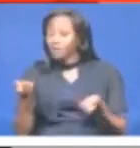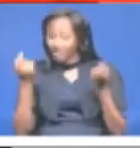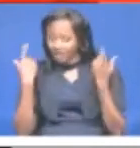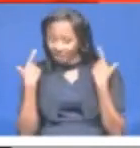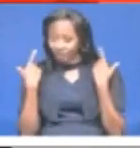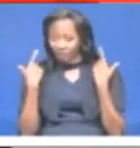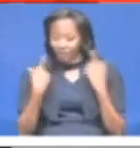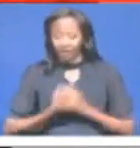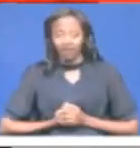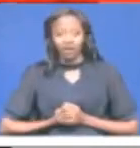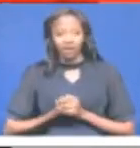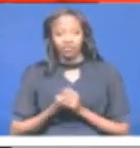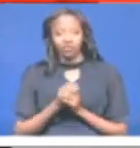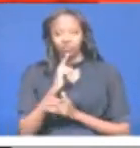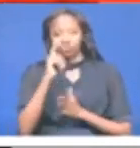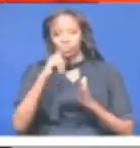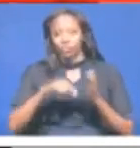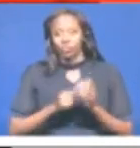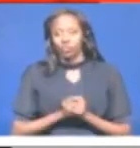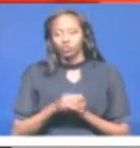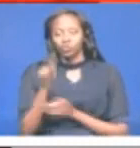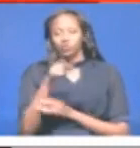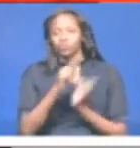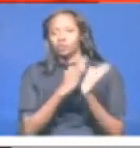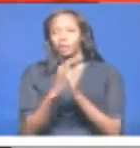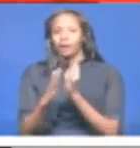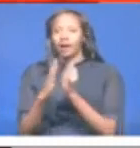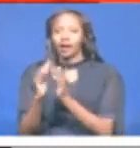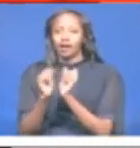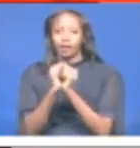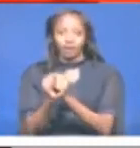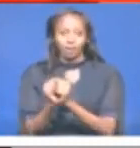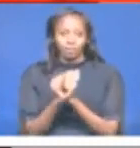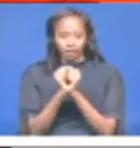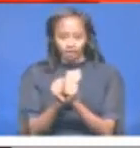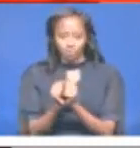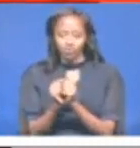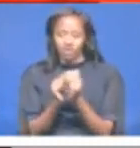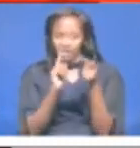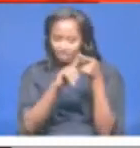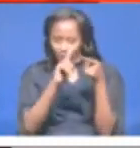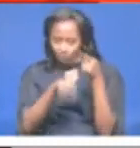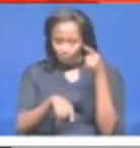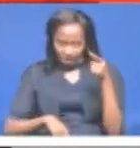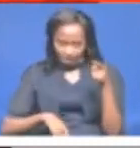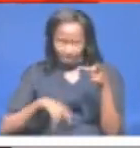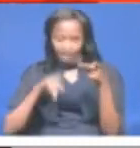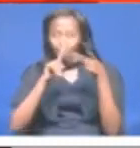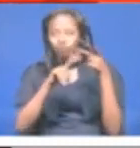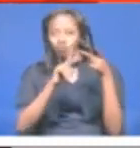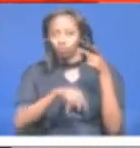So tutapangana namna hivyo. Hiyo ni number one. Number two,